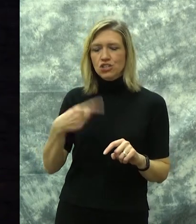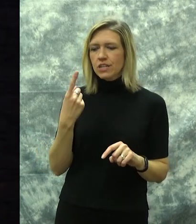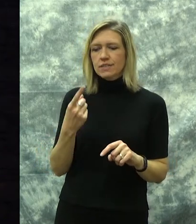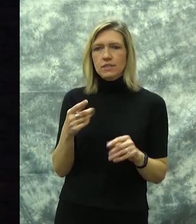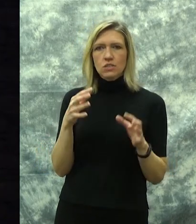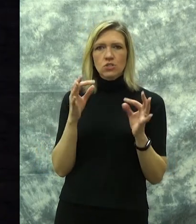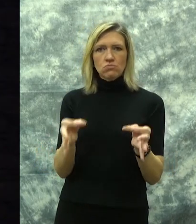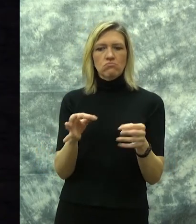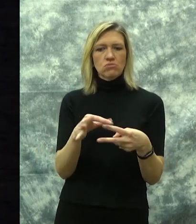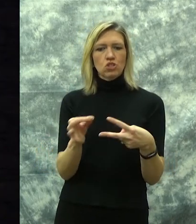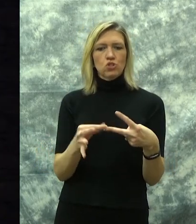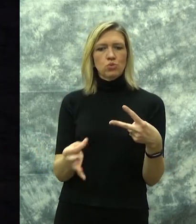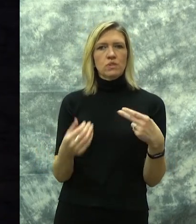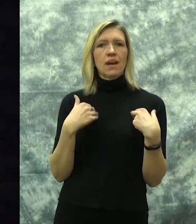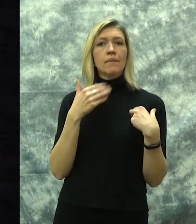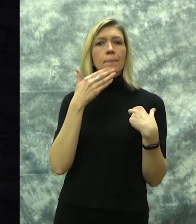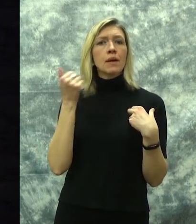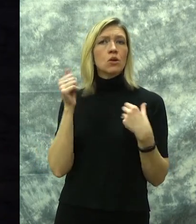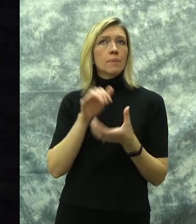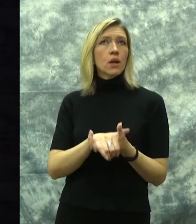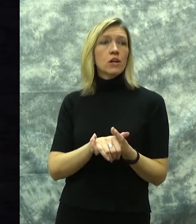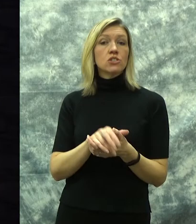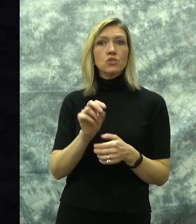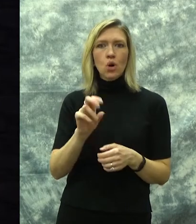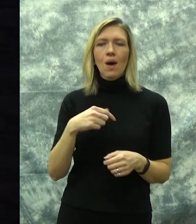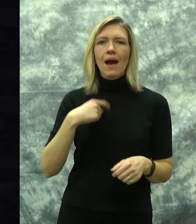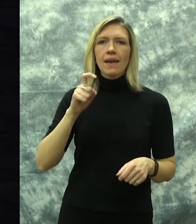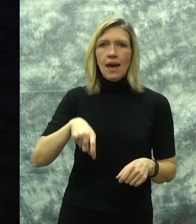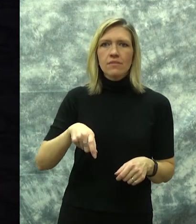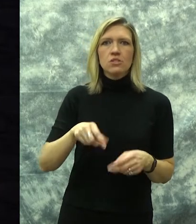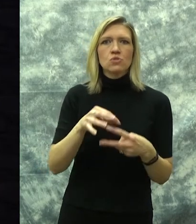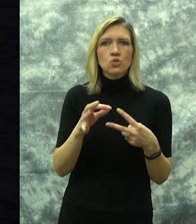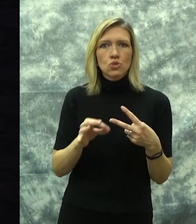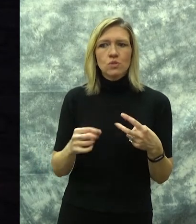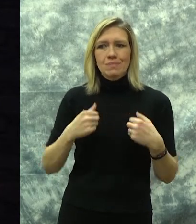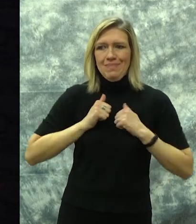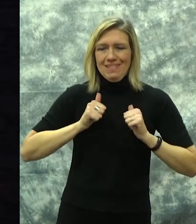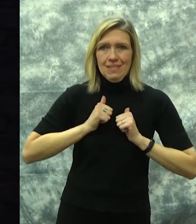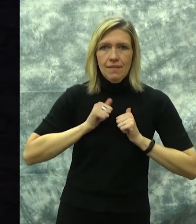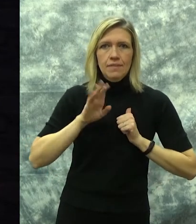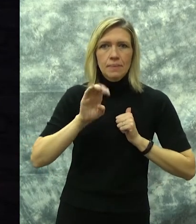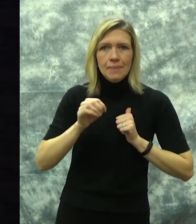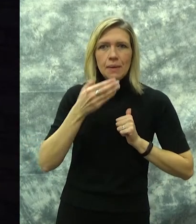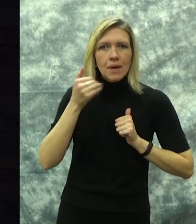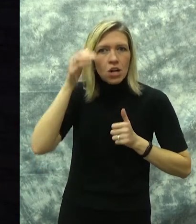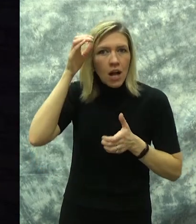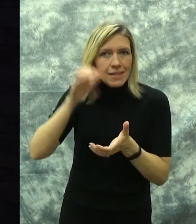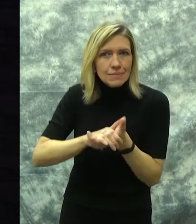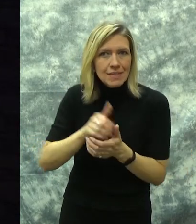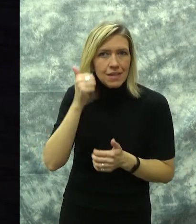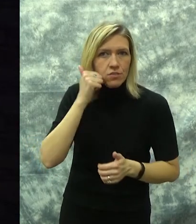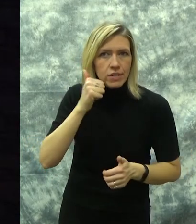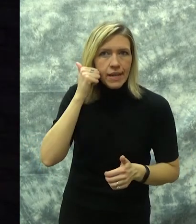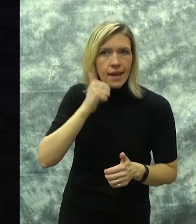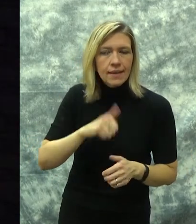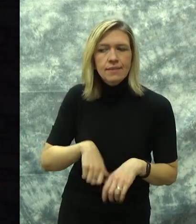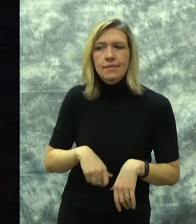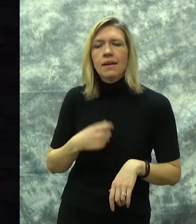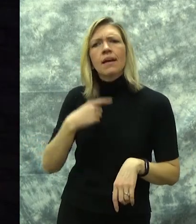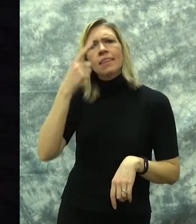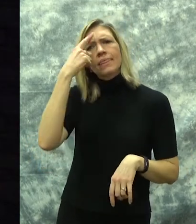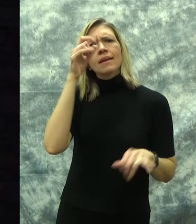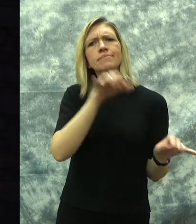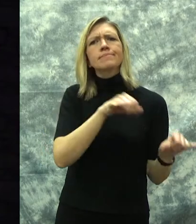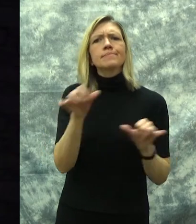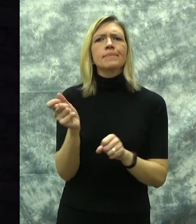to choose to be a better husband every day in those little actions. And sometimes I think of it like baseball. A lot of us, we go